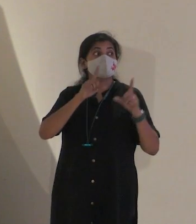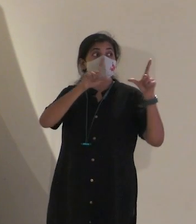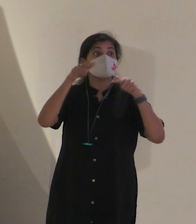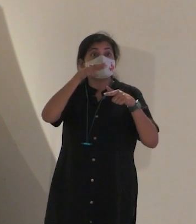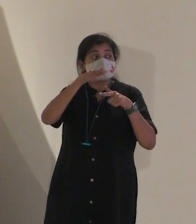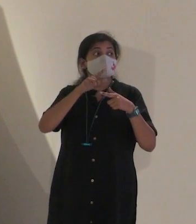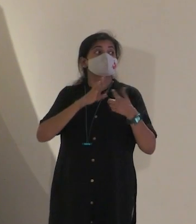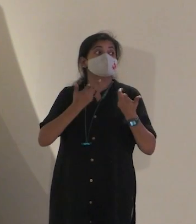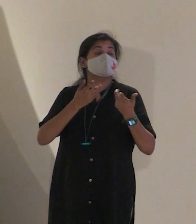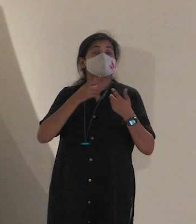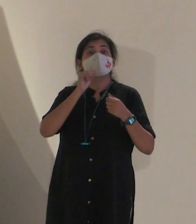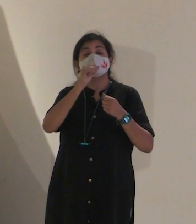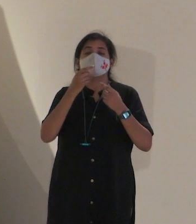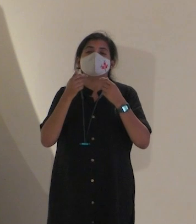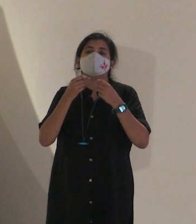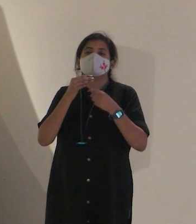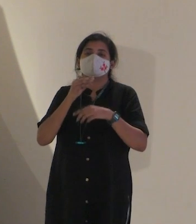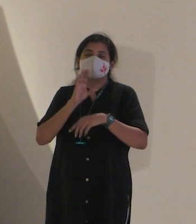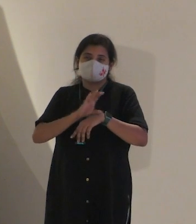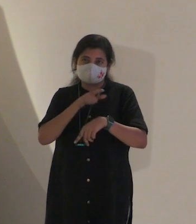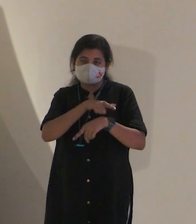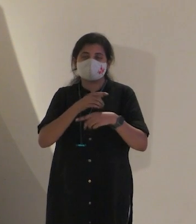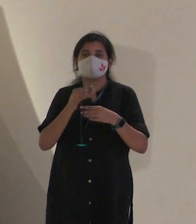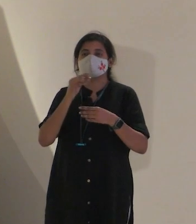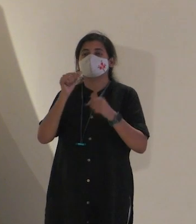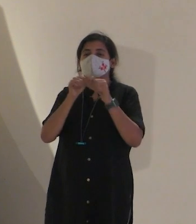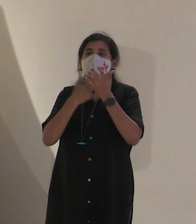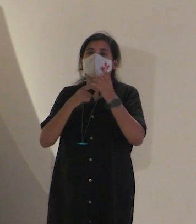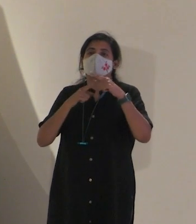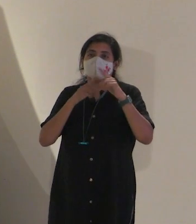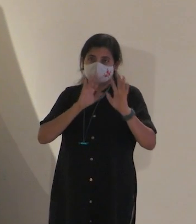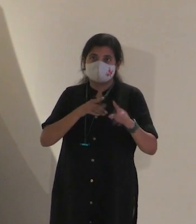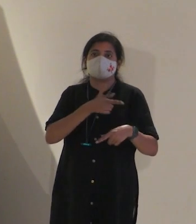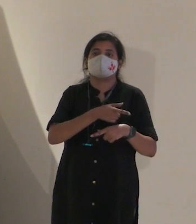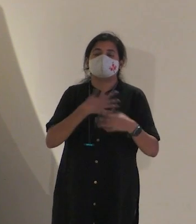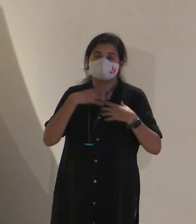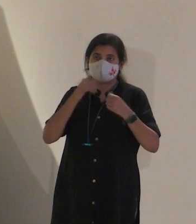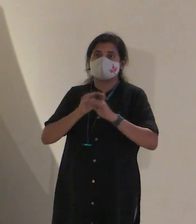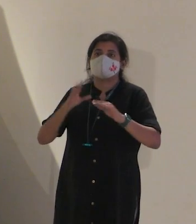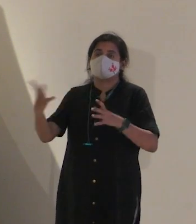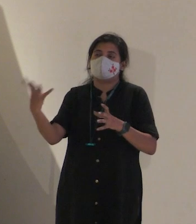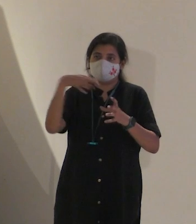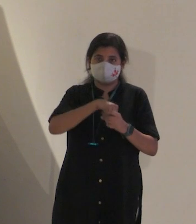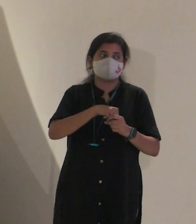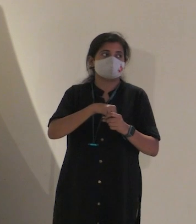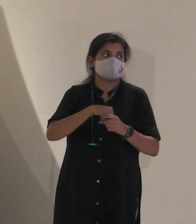Christian Art, looked at as Museum of Christianity. And in my head, I'm always thinking, how are we